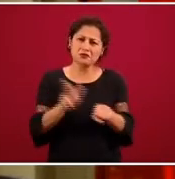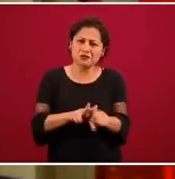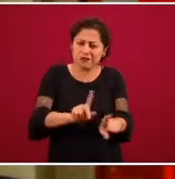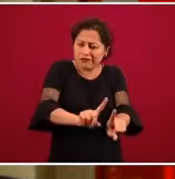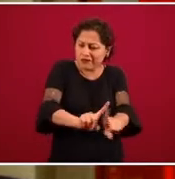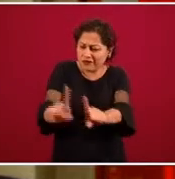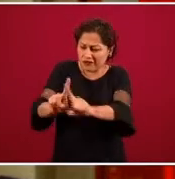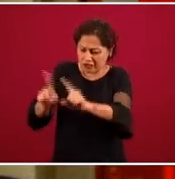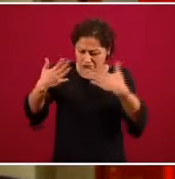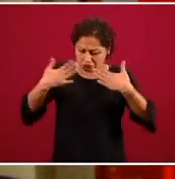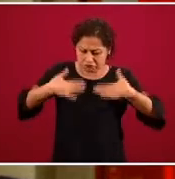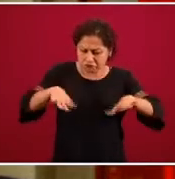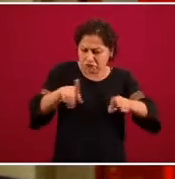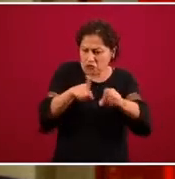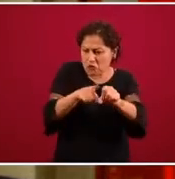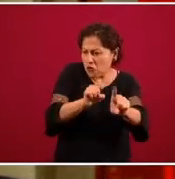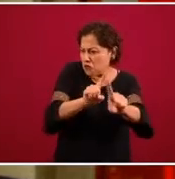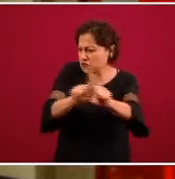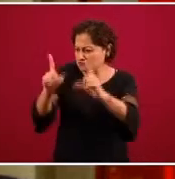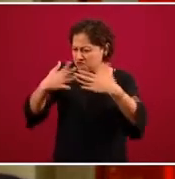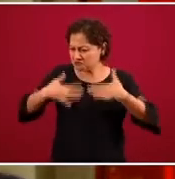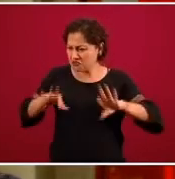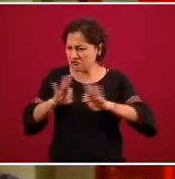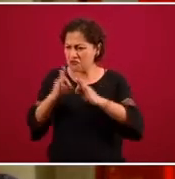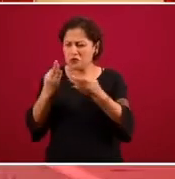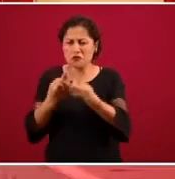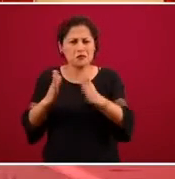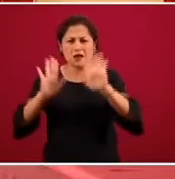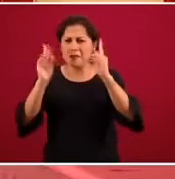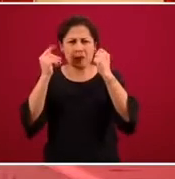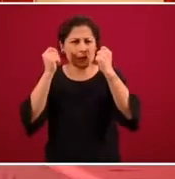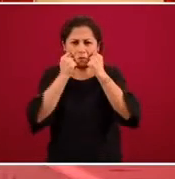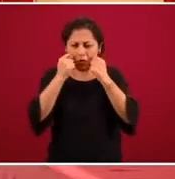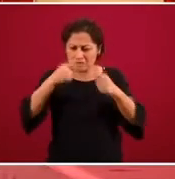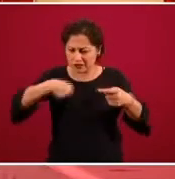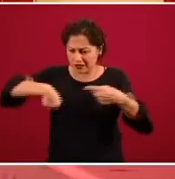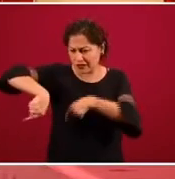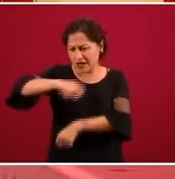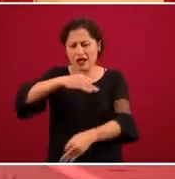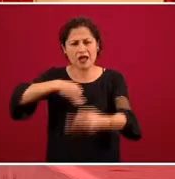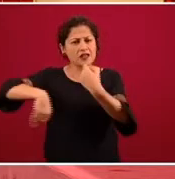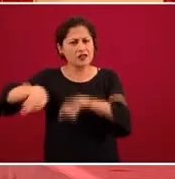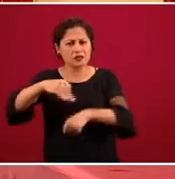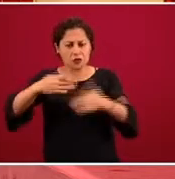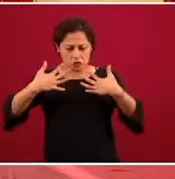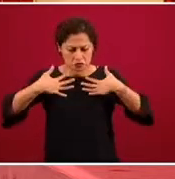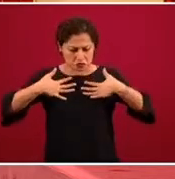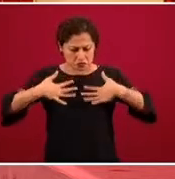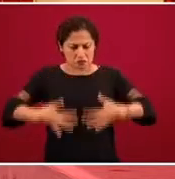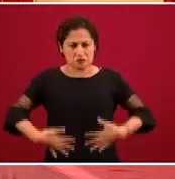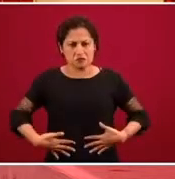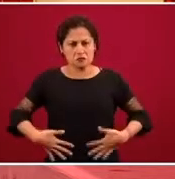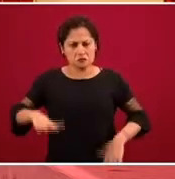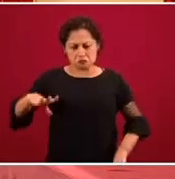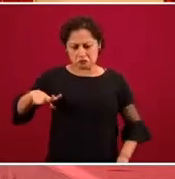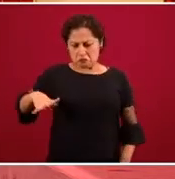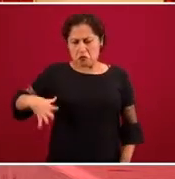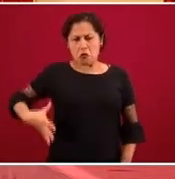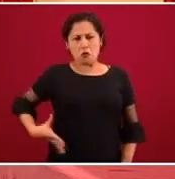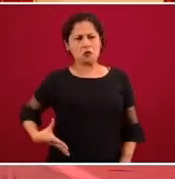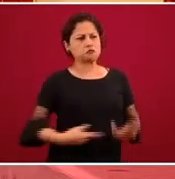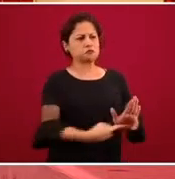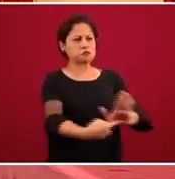uniform and they wear it with dignity. Today, we take it off in the streets. You're not going to see us